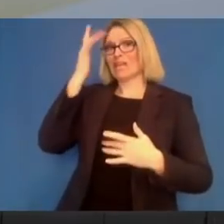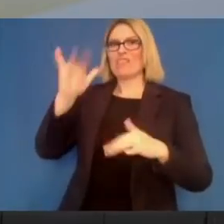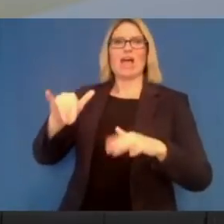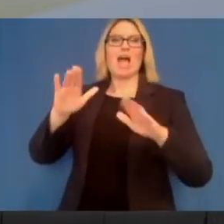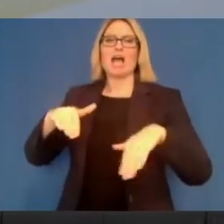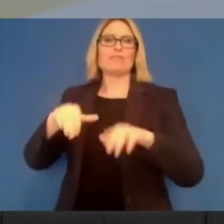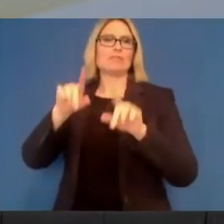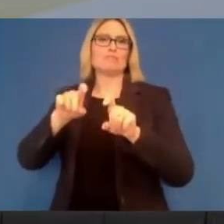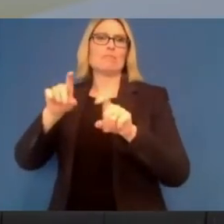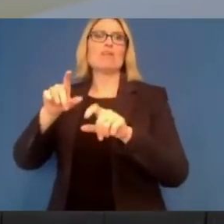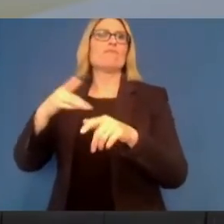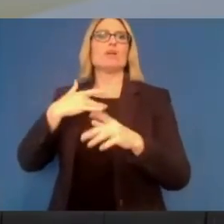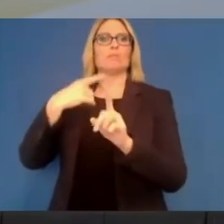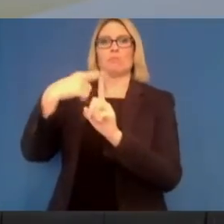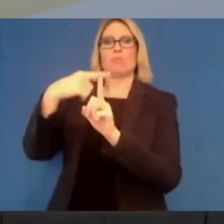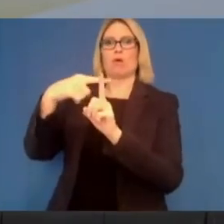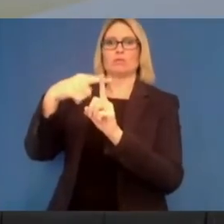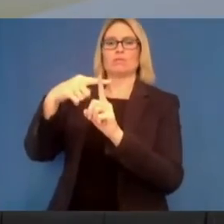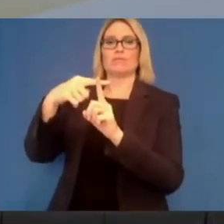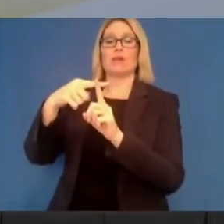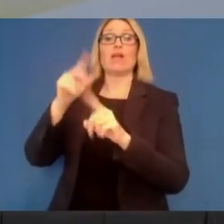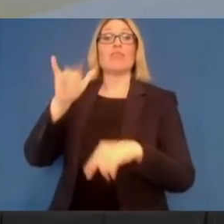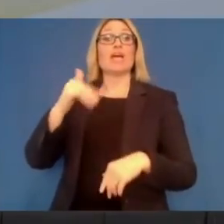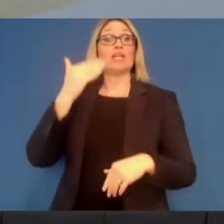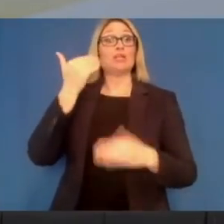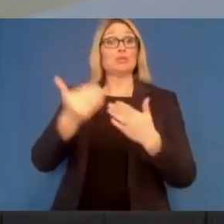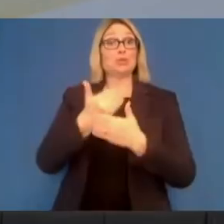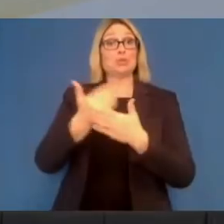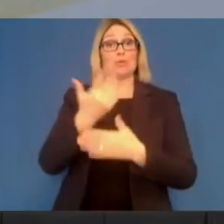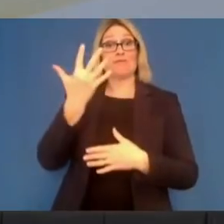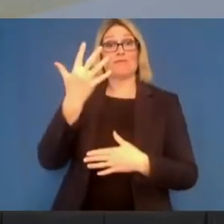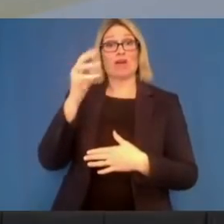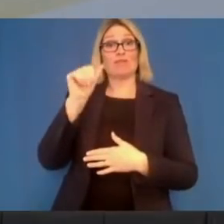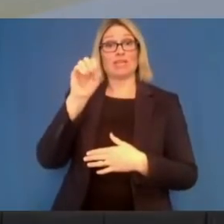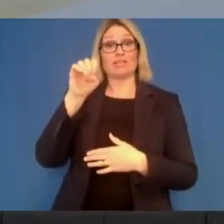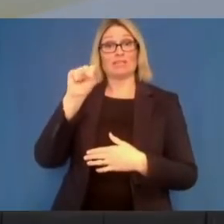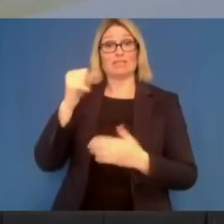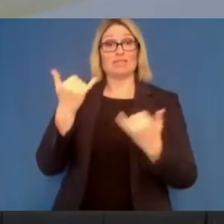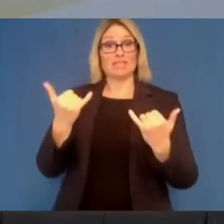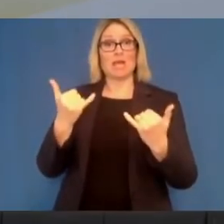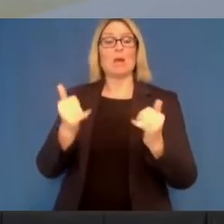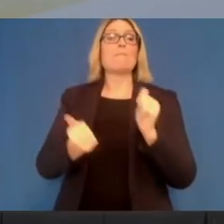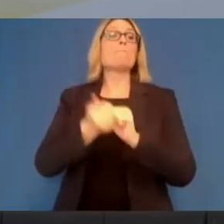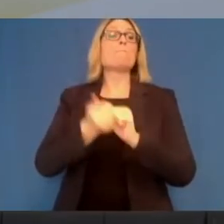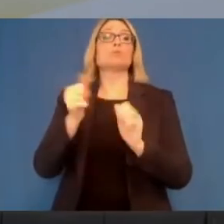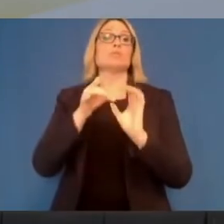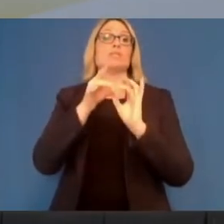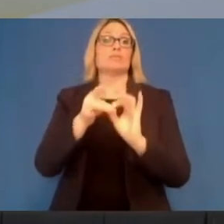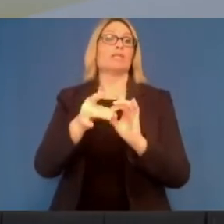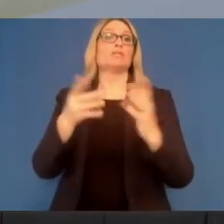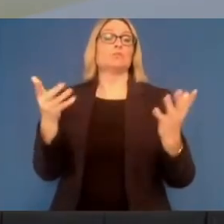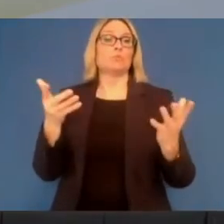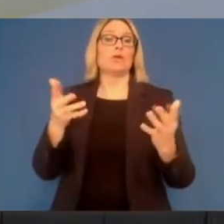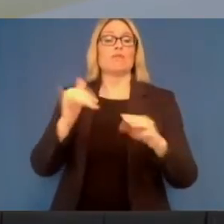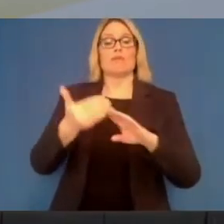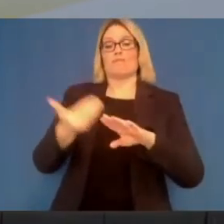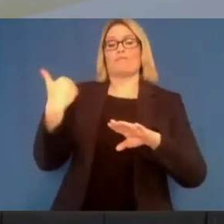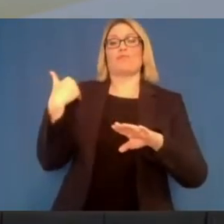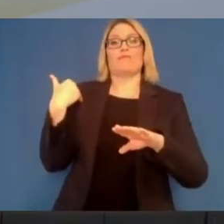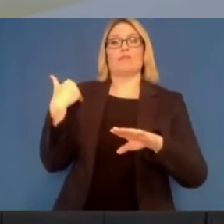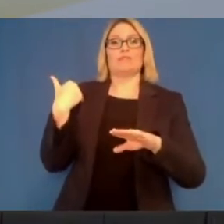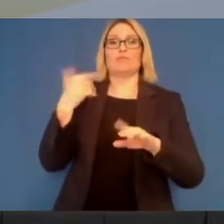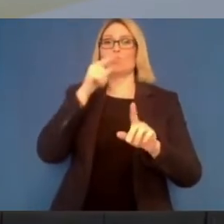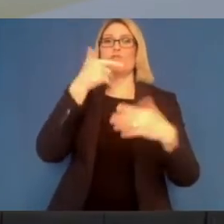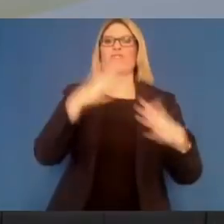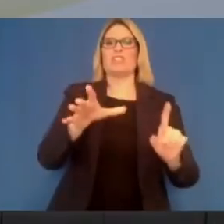linked. The new cases, for instance, today, the majority of them are linked to previous cases, so they